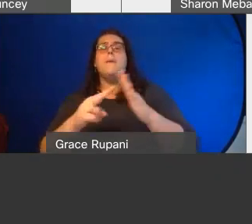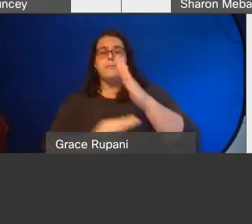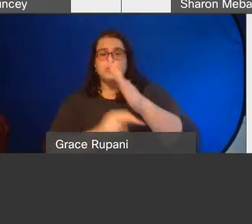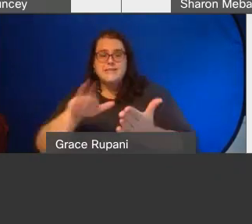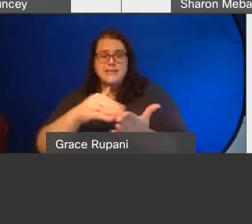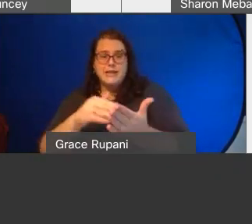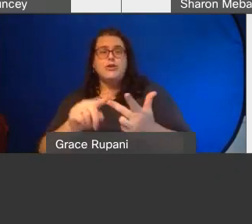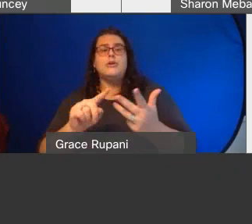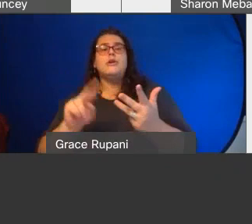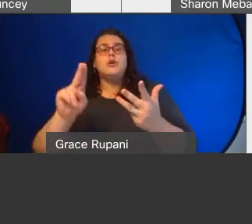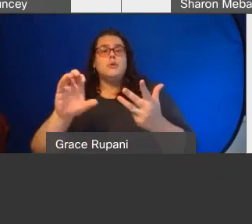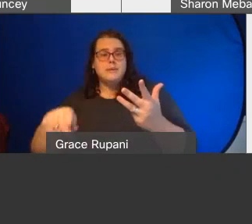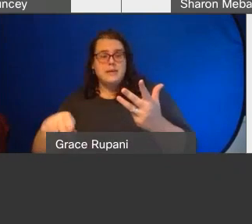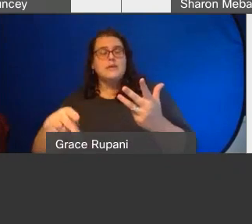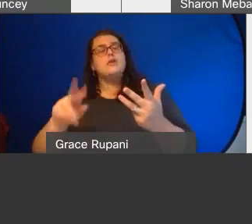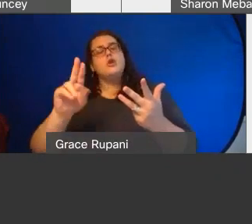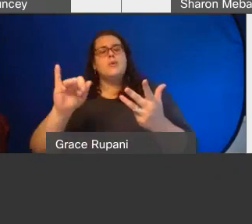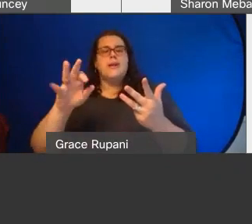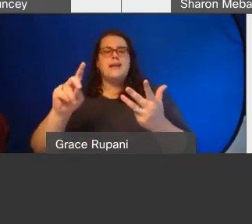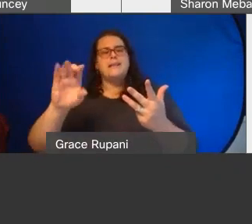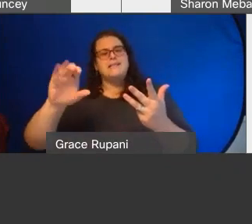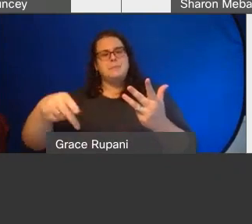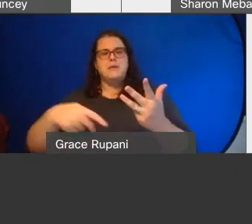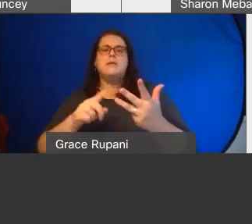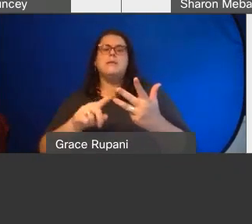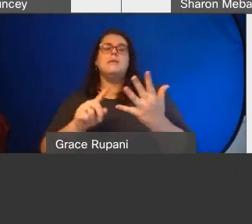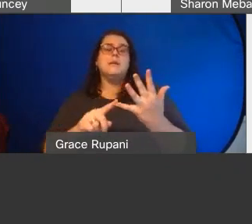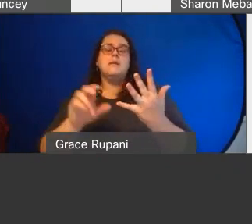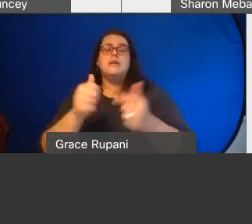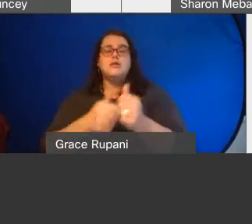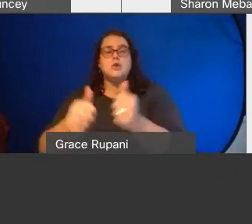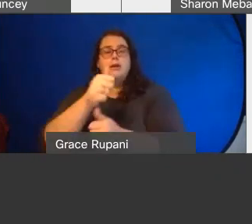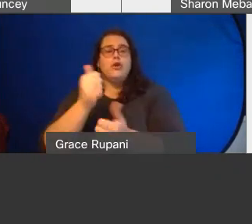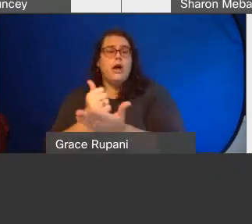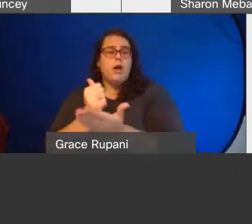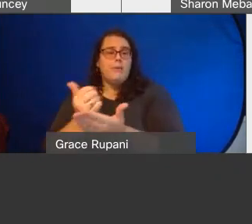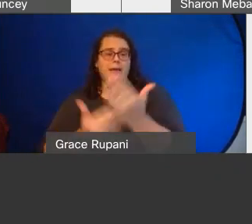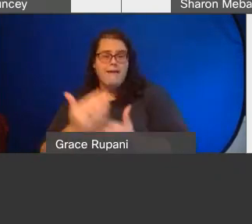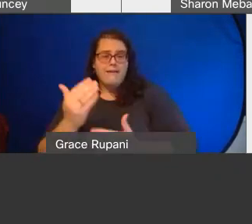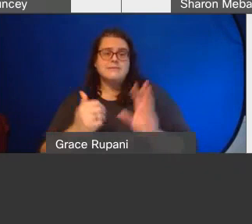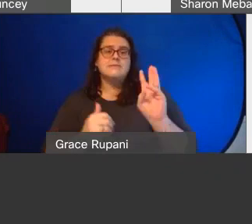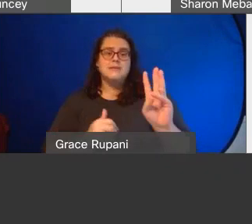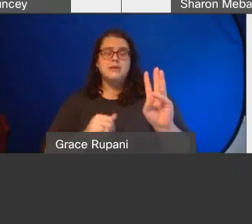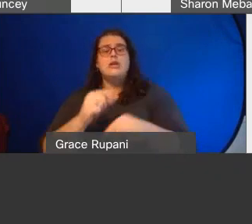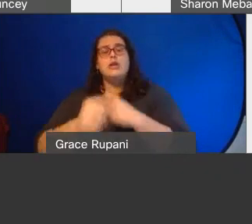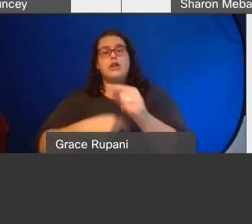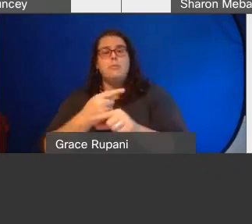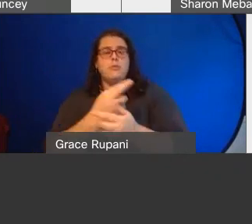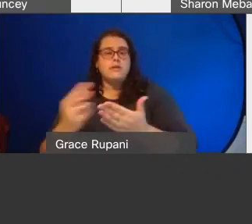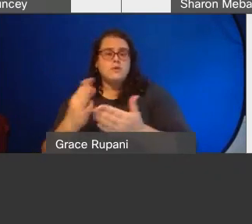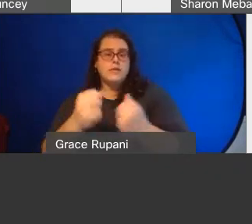Cerebral Palsy, UCP, Superior Help in Hands, Global Resources and Supports,